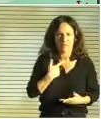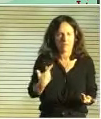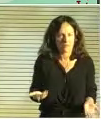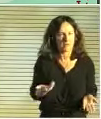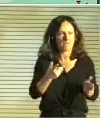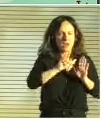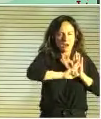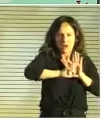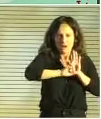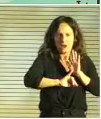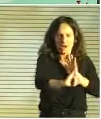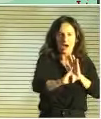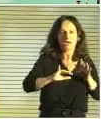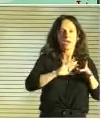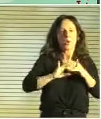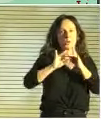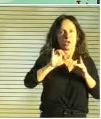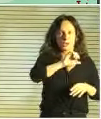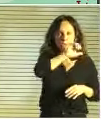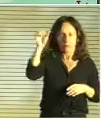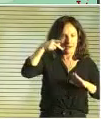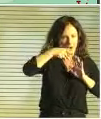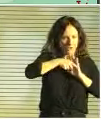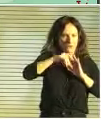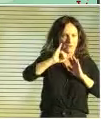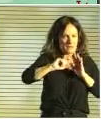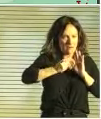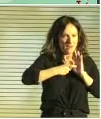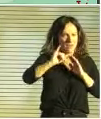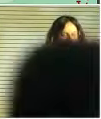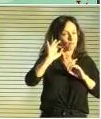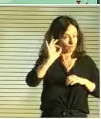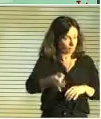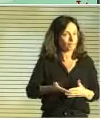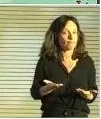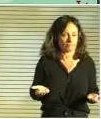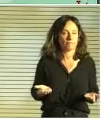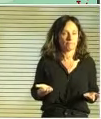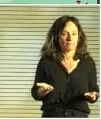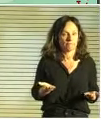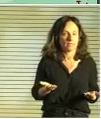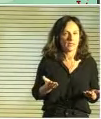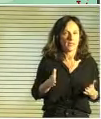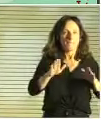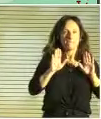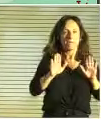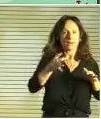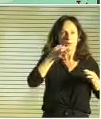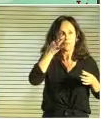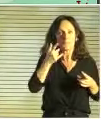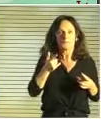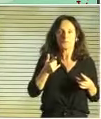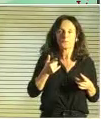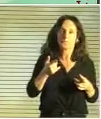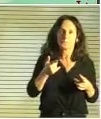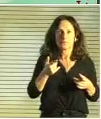Deal 2050. This is one approach, but our approach is not a burden. It's not something which is only given by